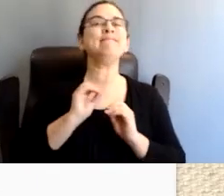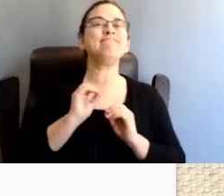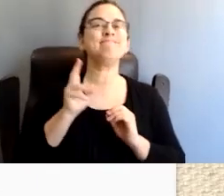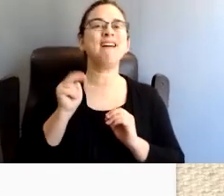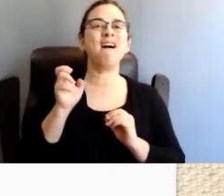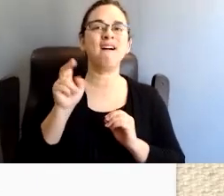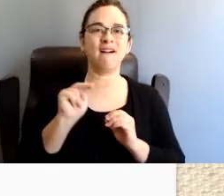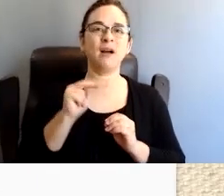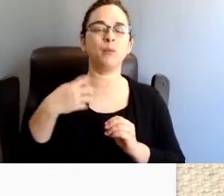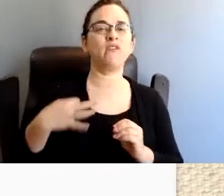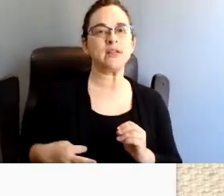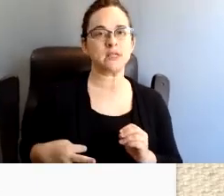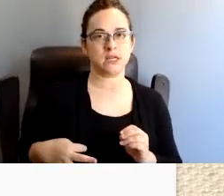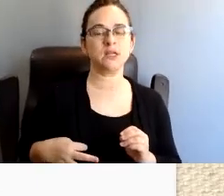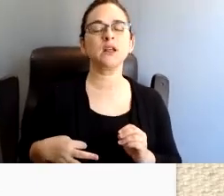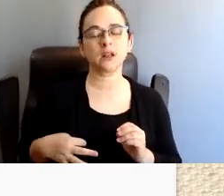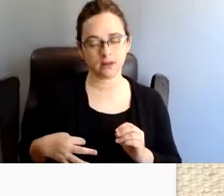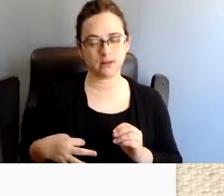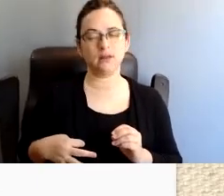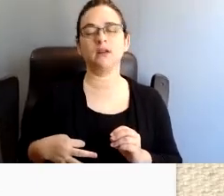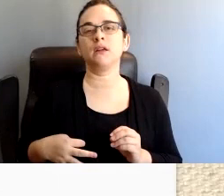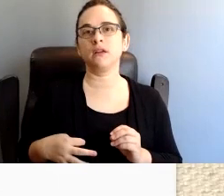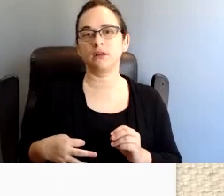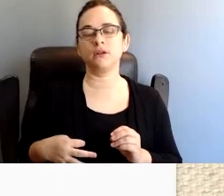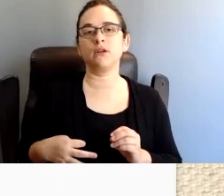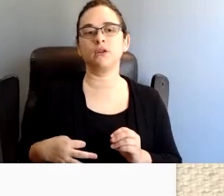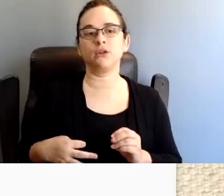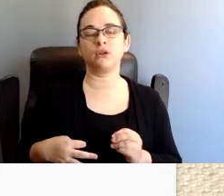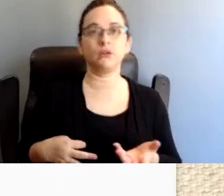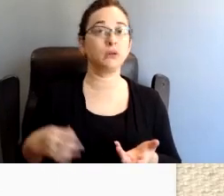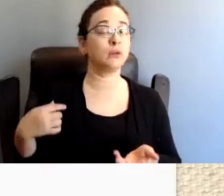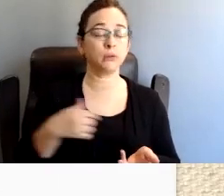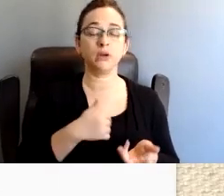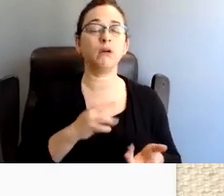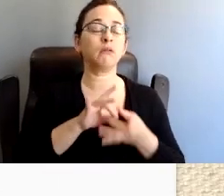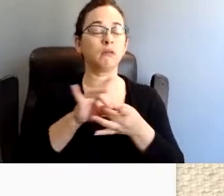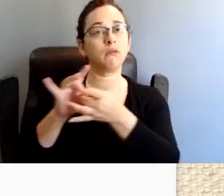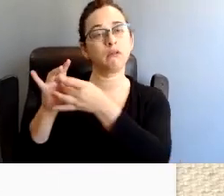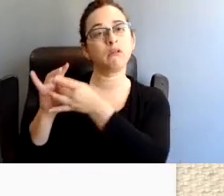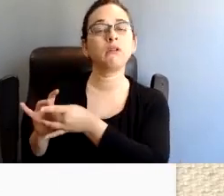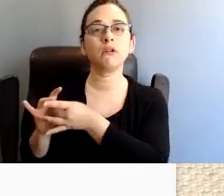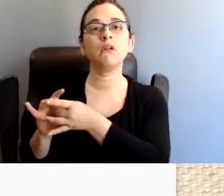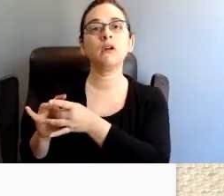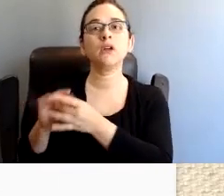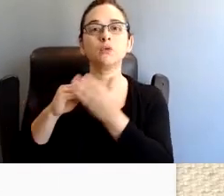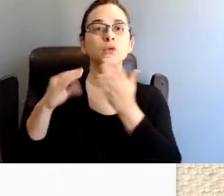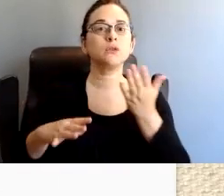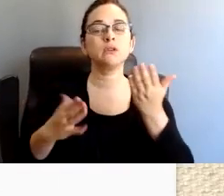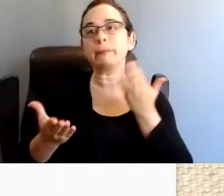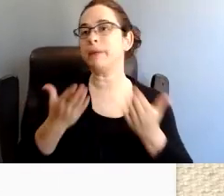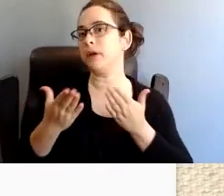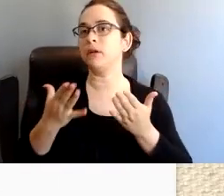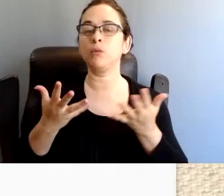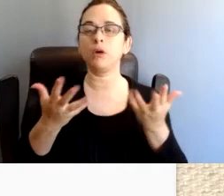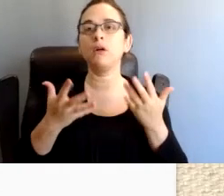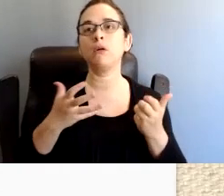organizations from the Central Valley, and depending on the students wants to. Let's say, for example, someone wants to work in a